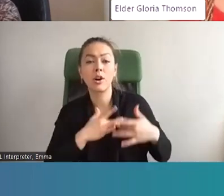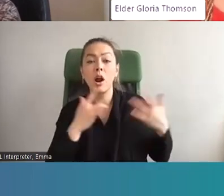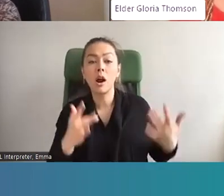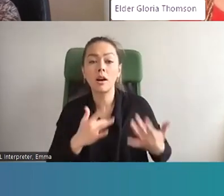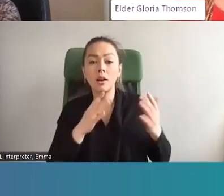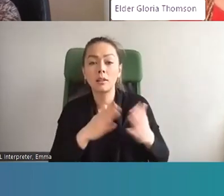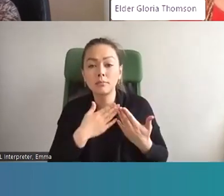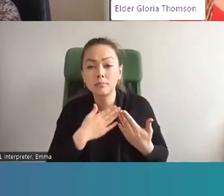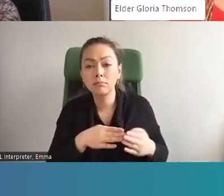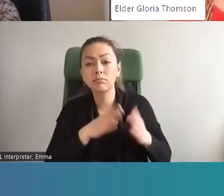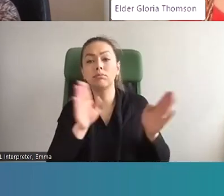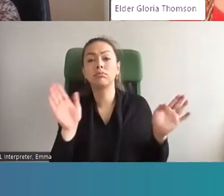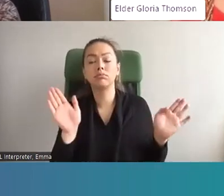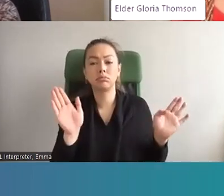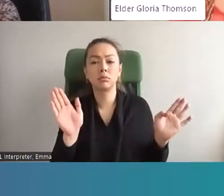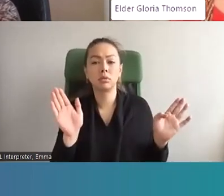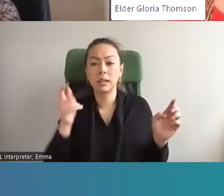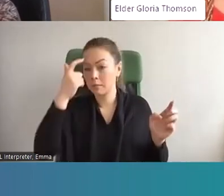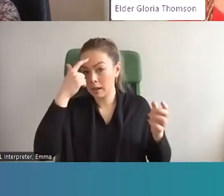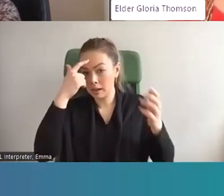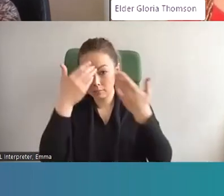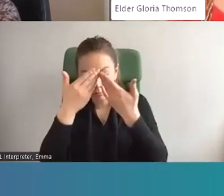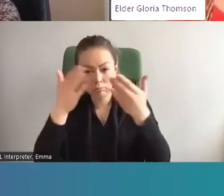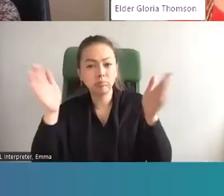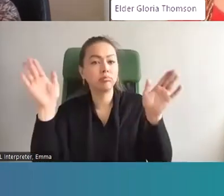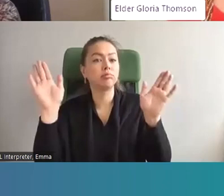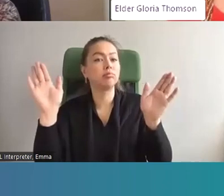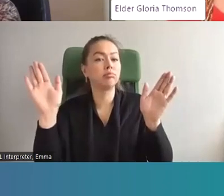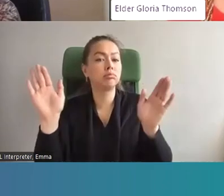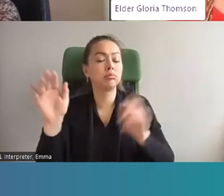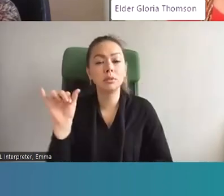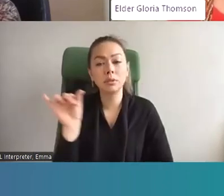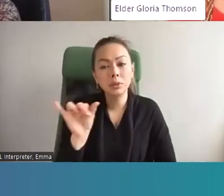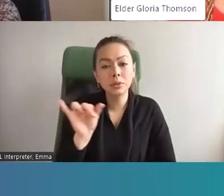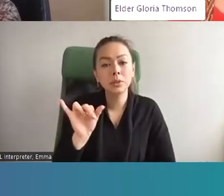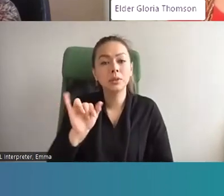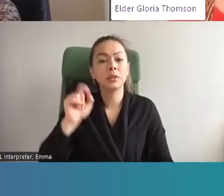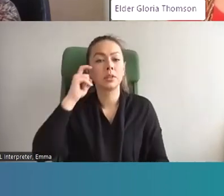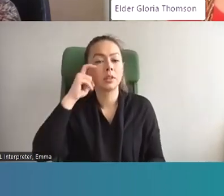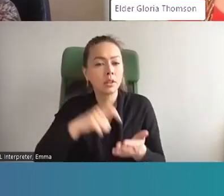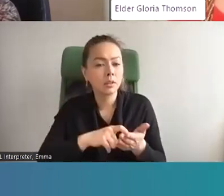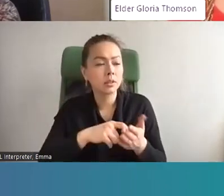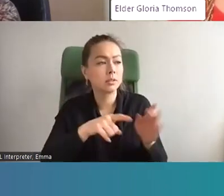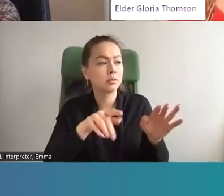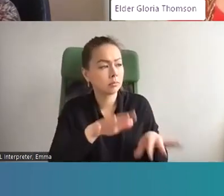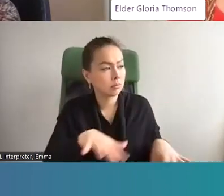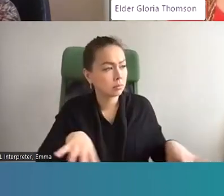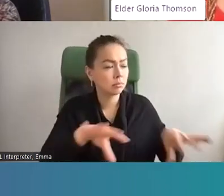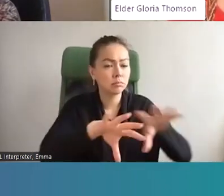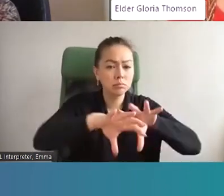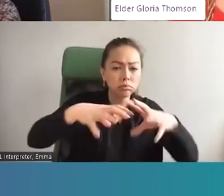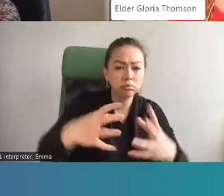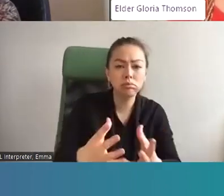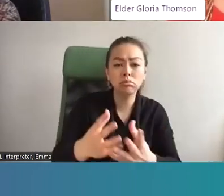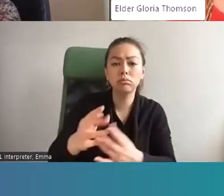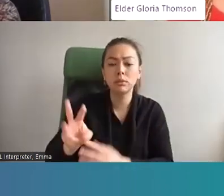mind. And also to acknowledge the water, the earth, the gifts